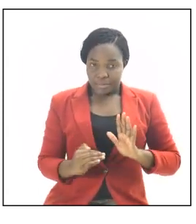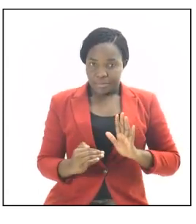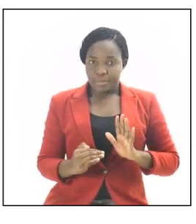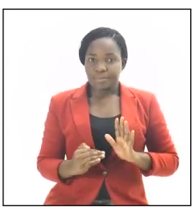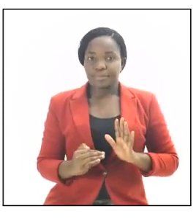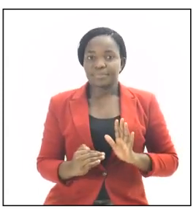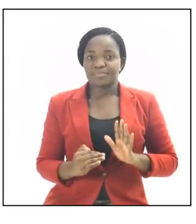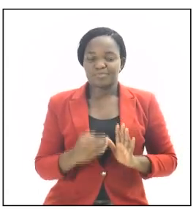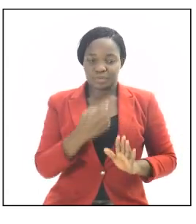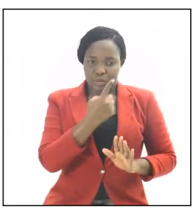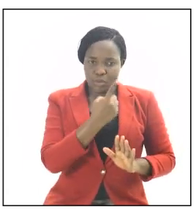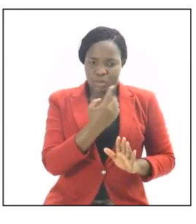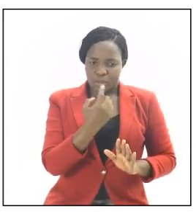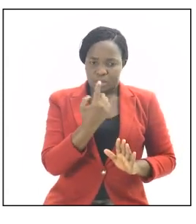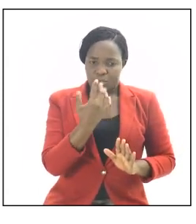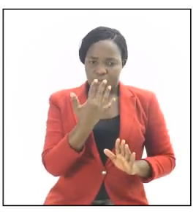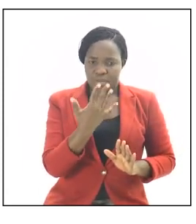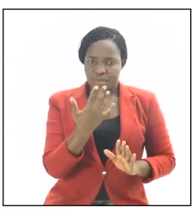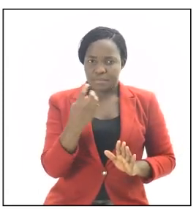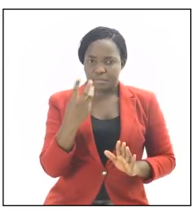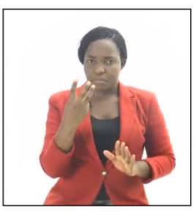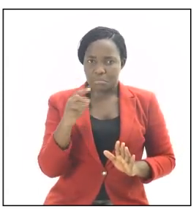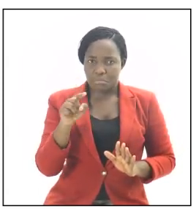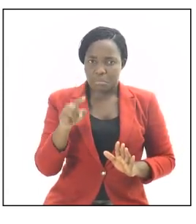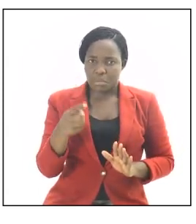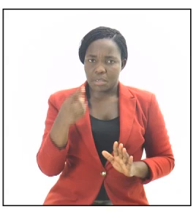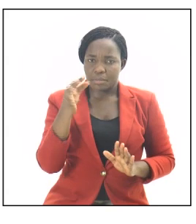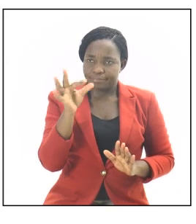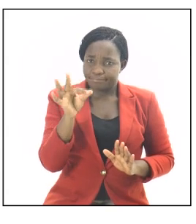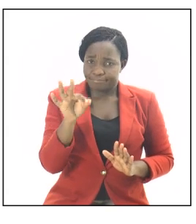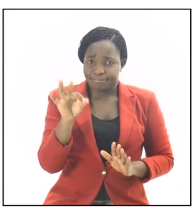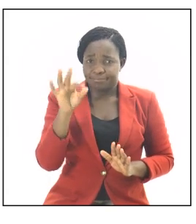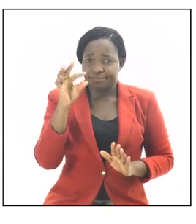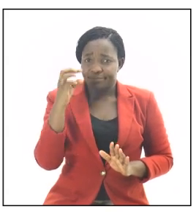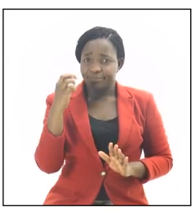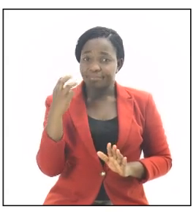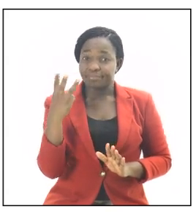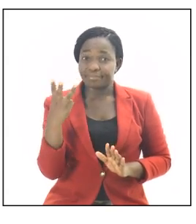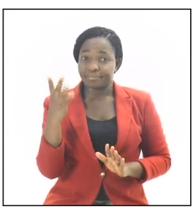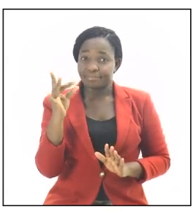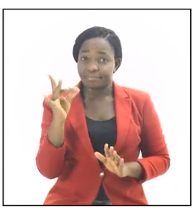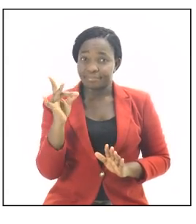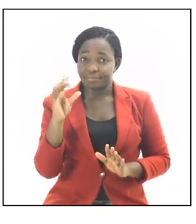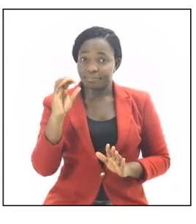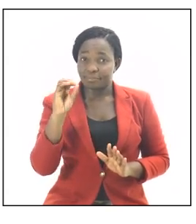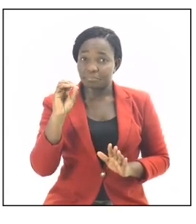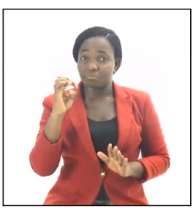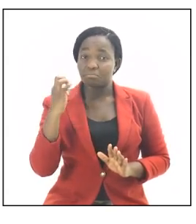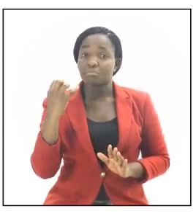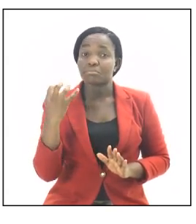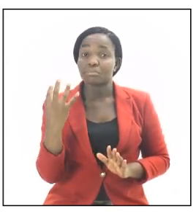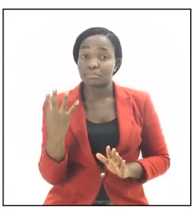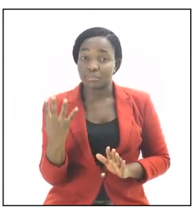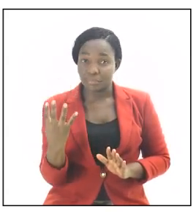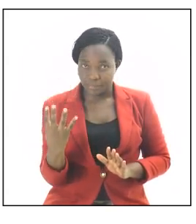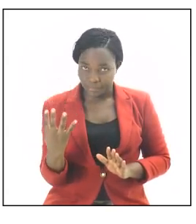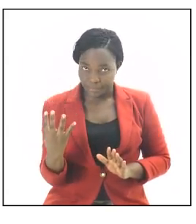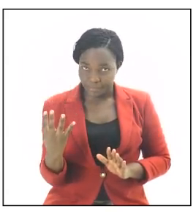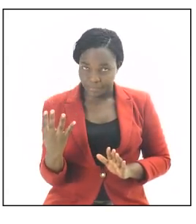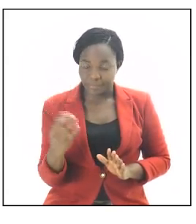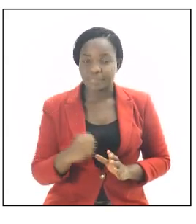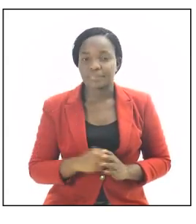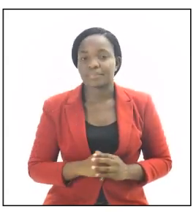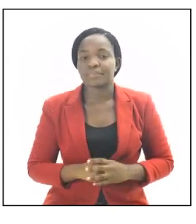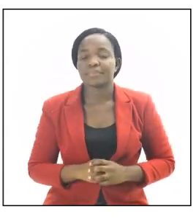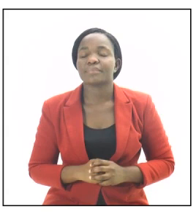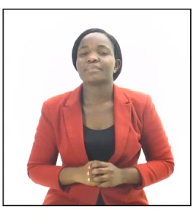Yes, but there are too many numbers at the end. We can't give all those decimals. How do we round it